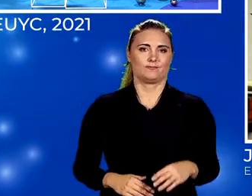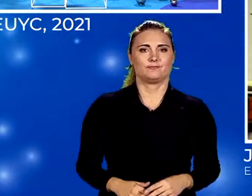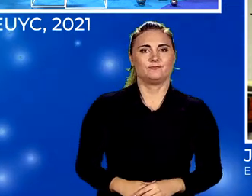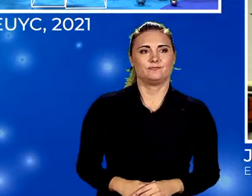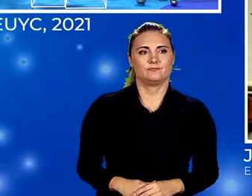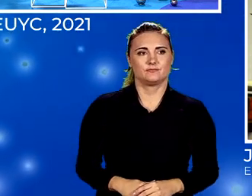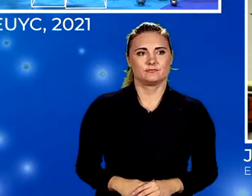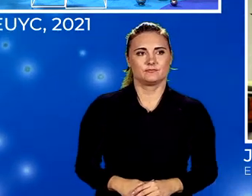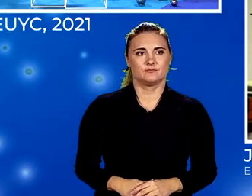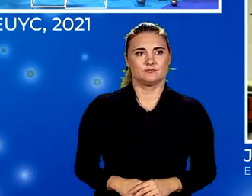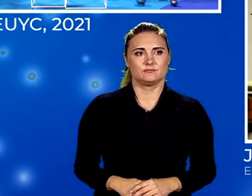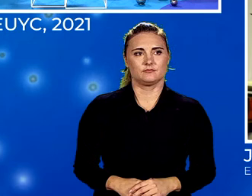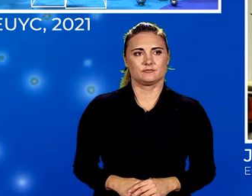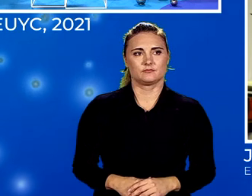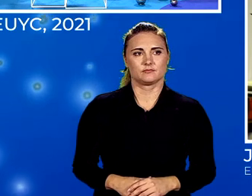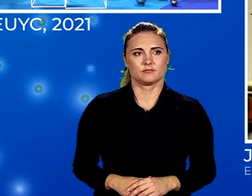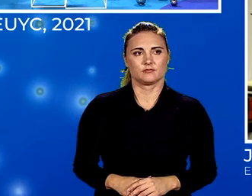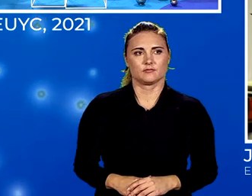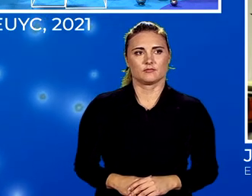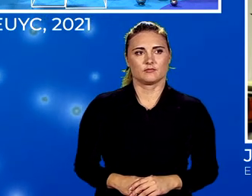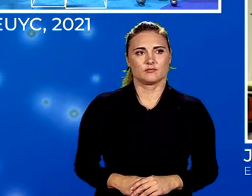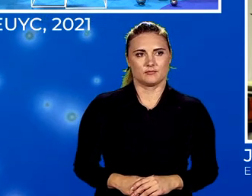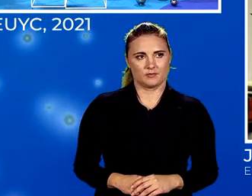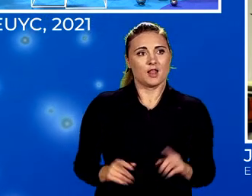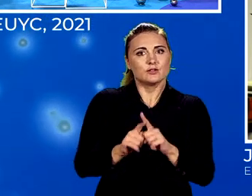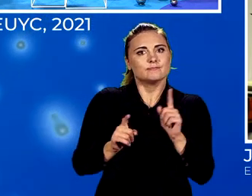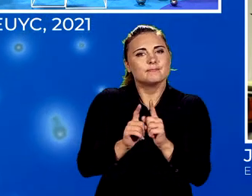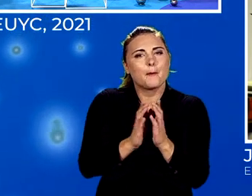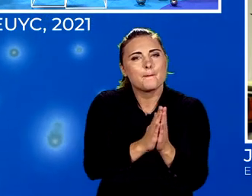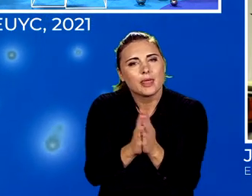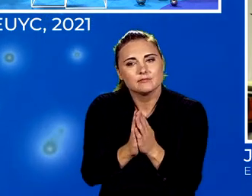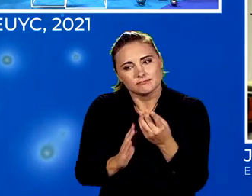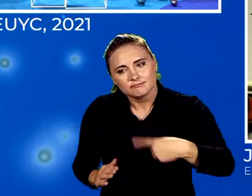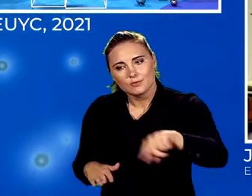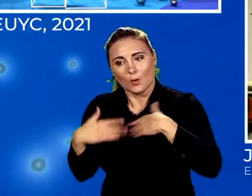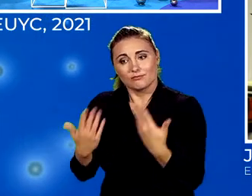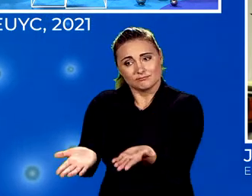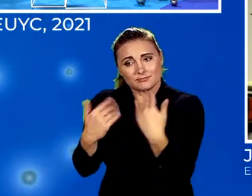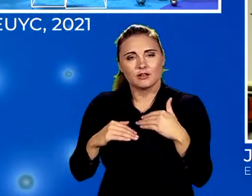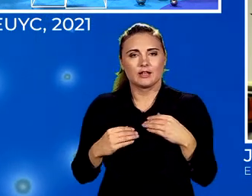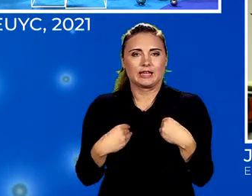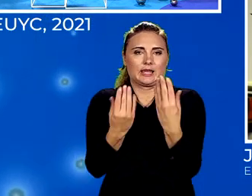www.the25%.eu. And submit your own unique idea. So going back to your